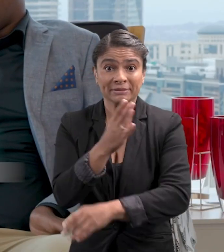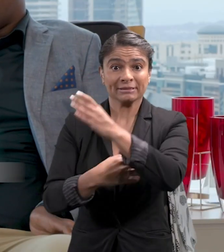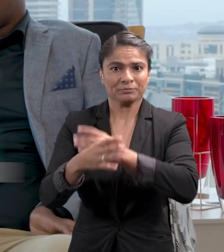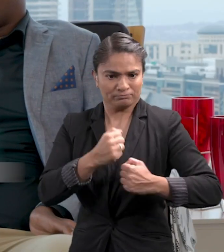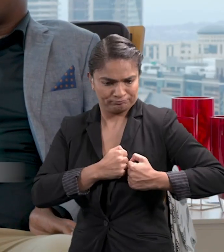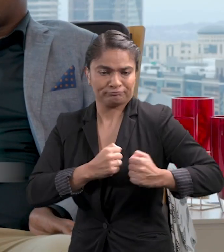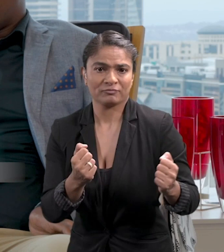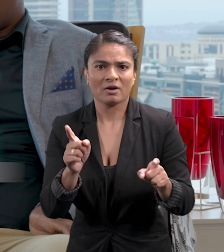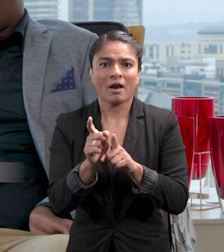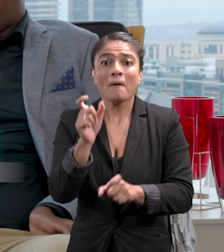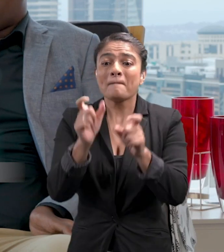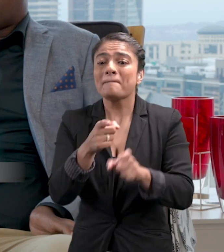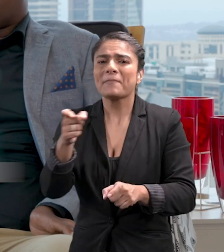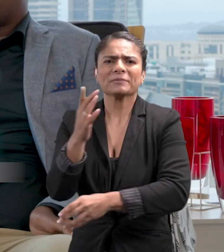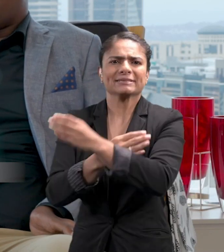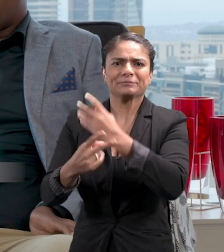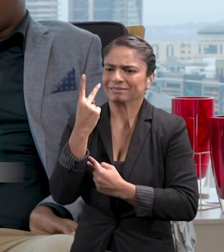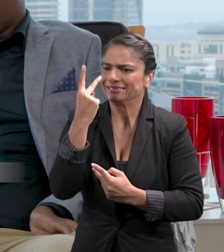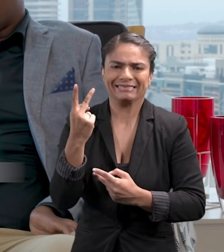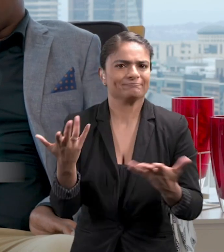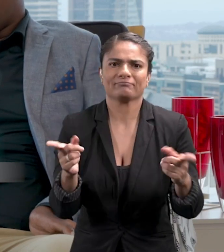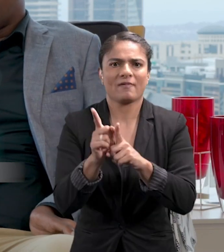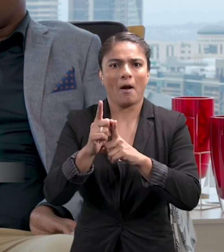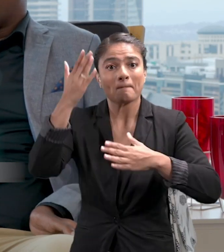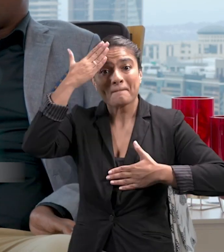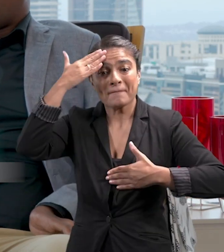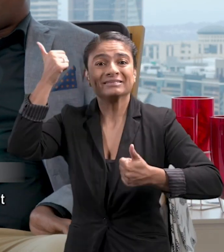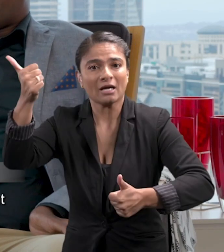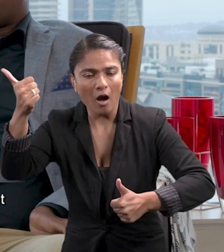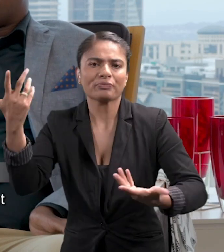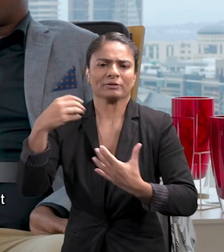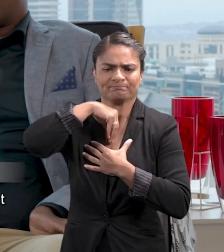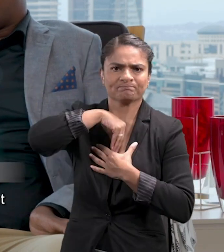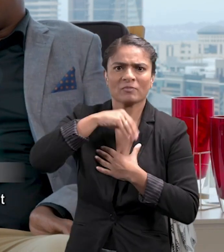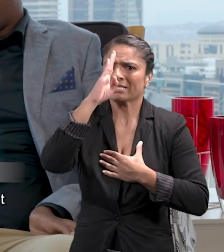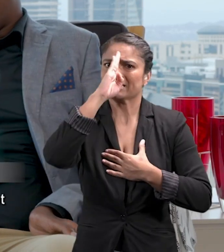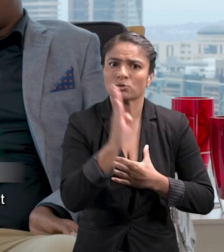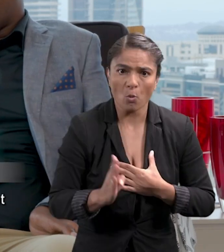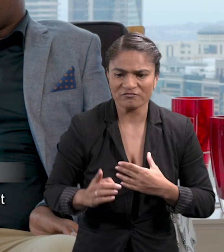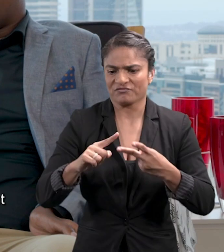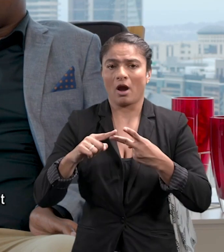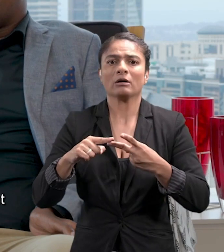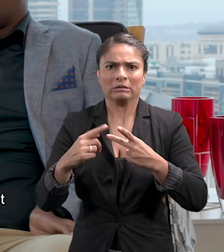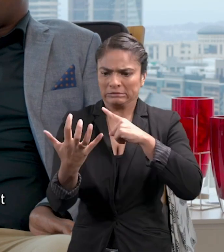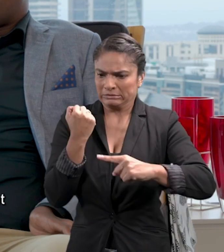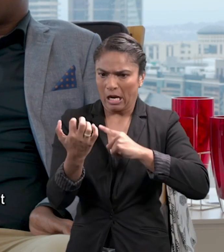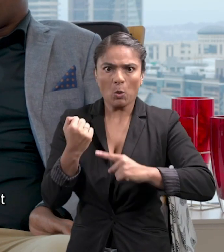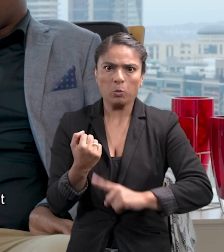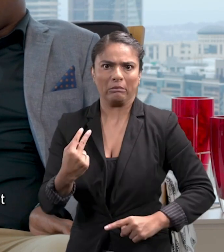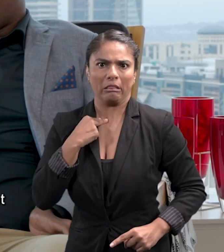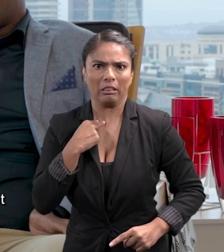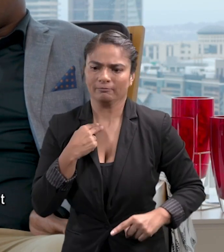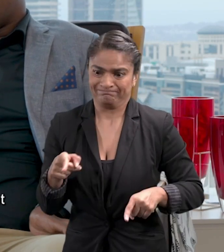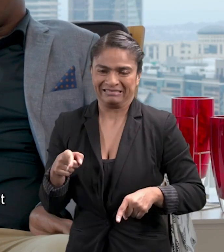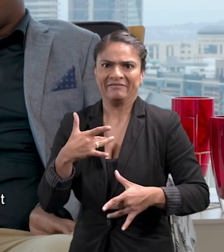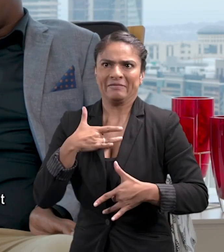disabilities. Invisible disabilities speak about issues related to mental health, like schizophrenia, and those people,